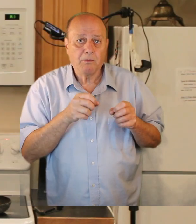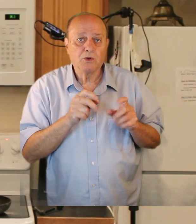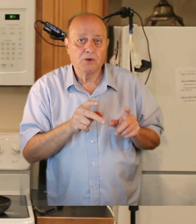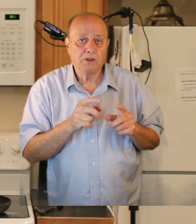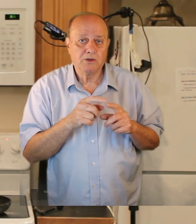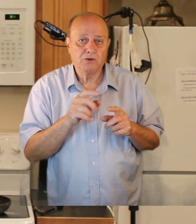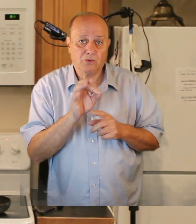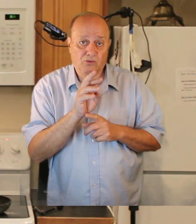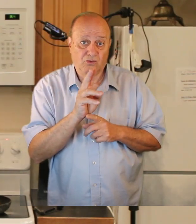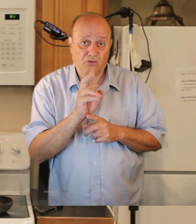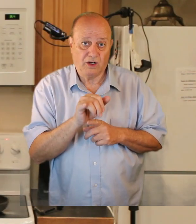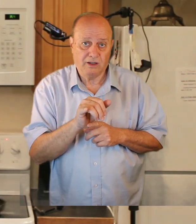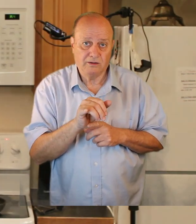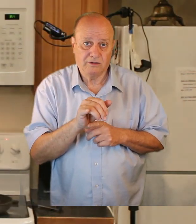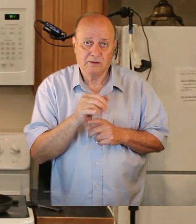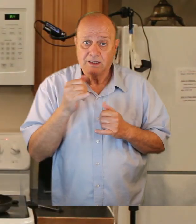fry.